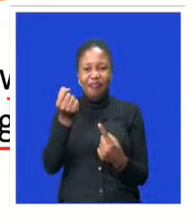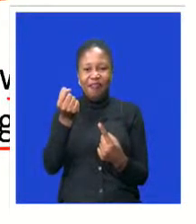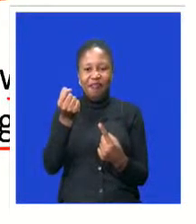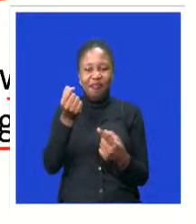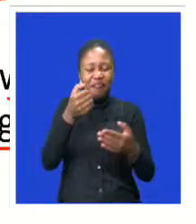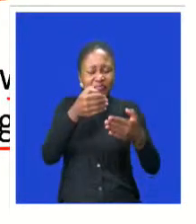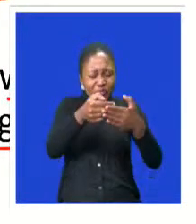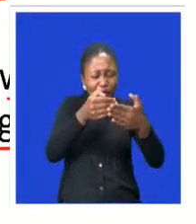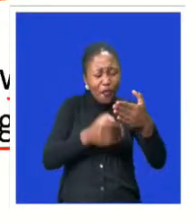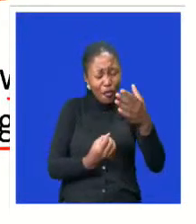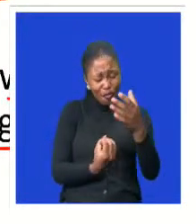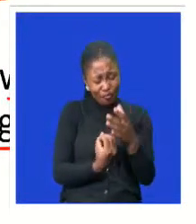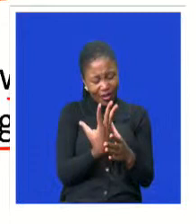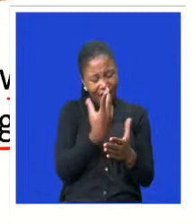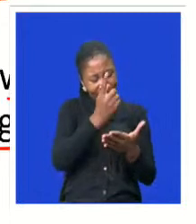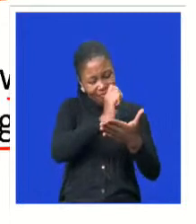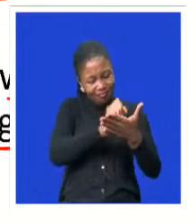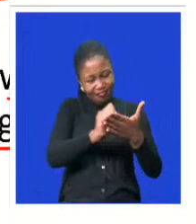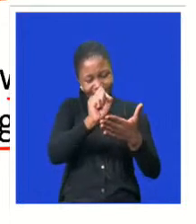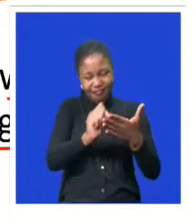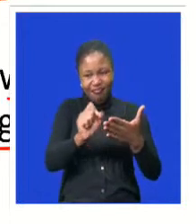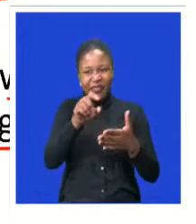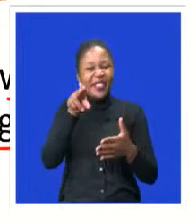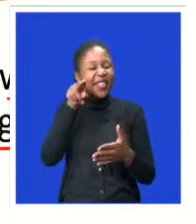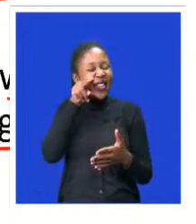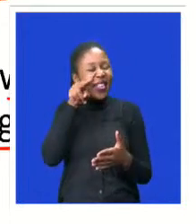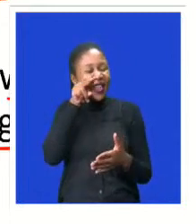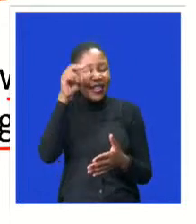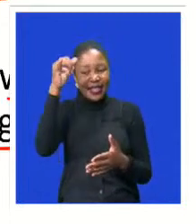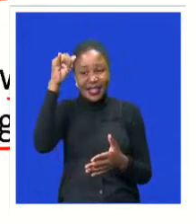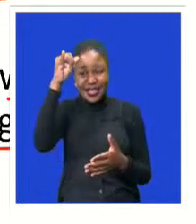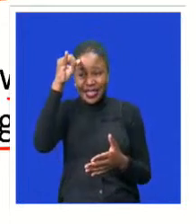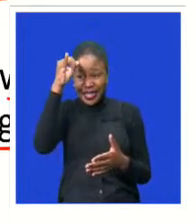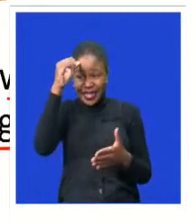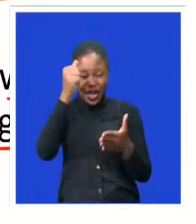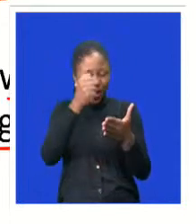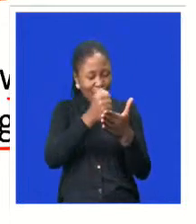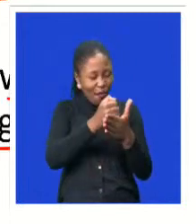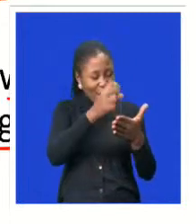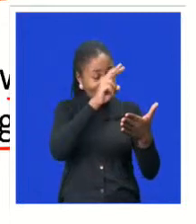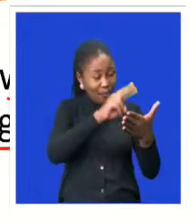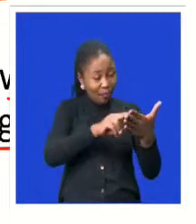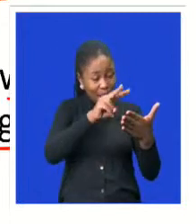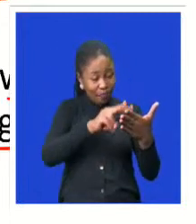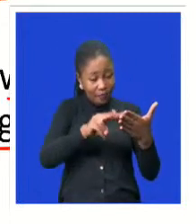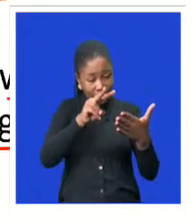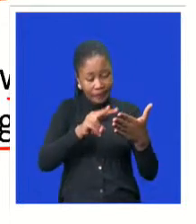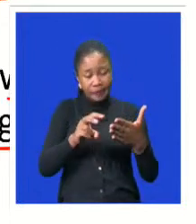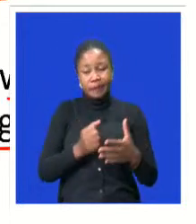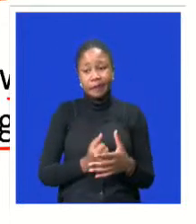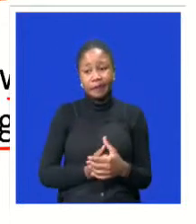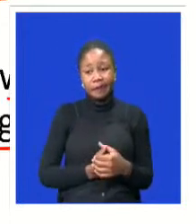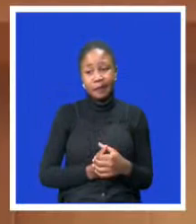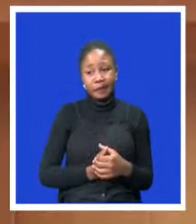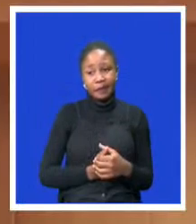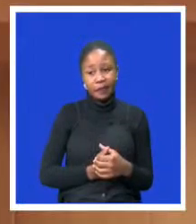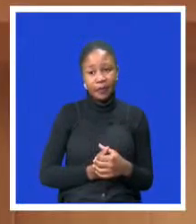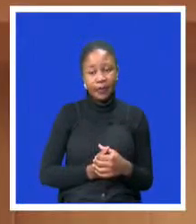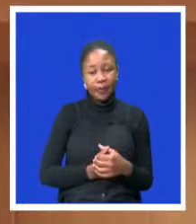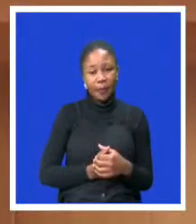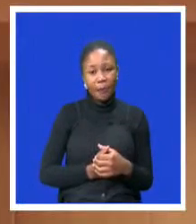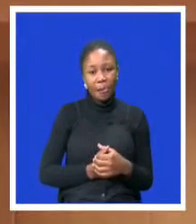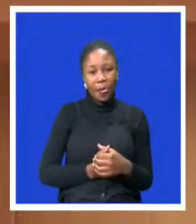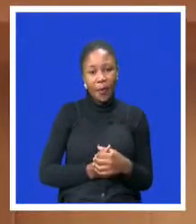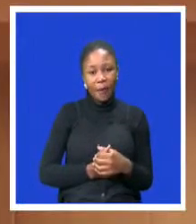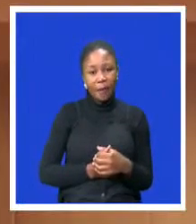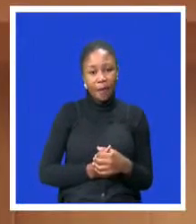she starts writing. So this is also shown by the way that when we read,